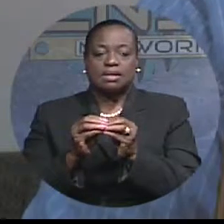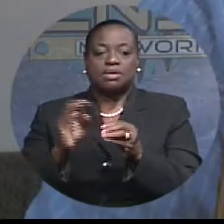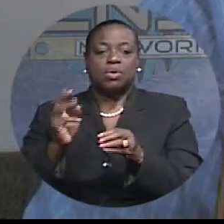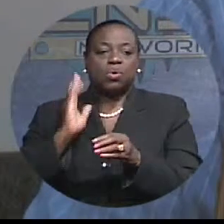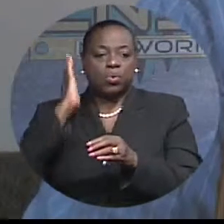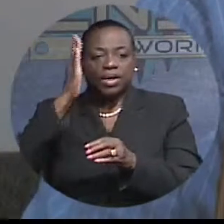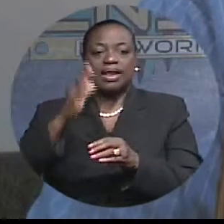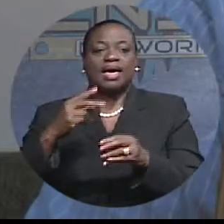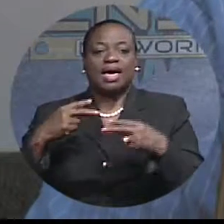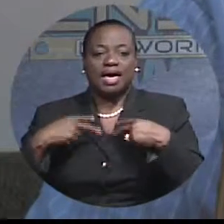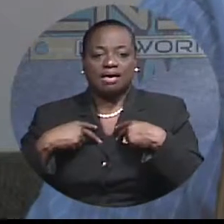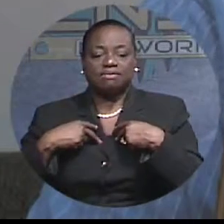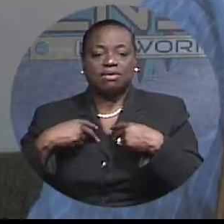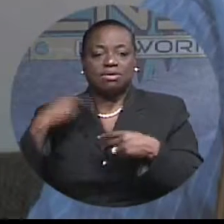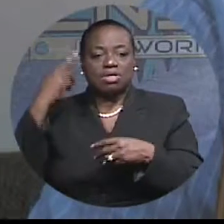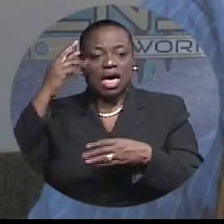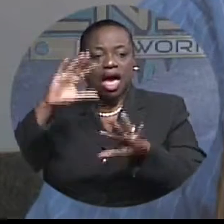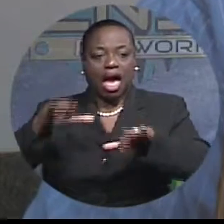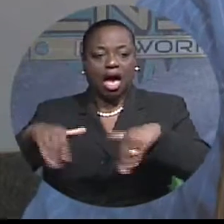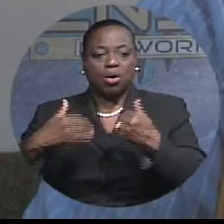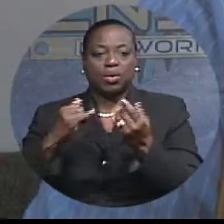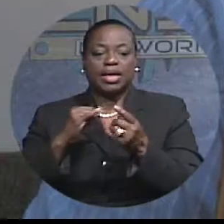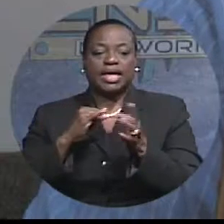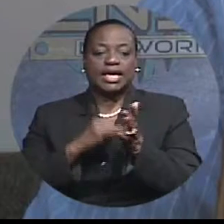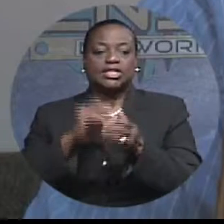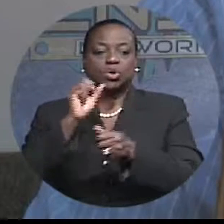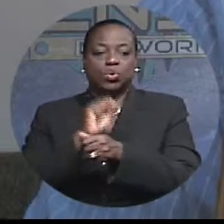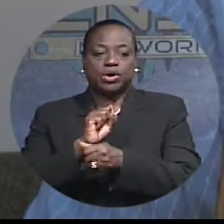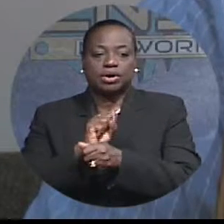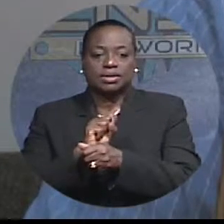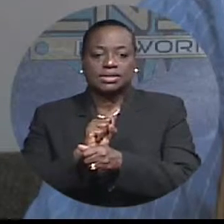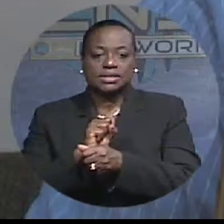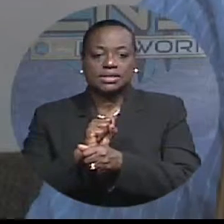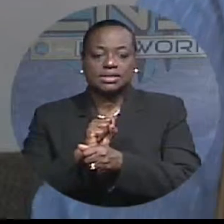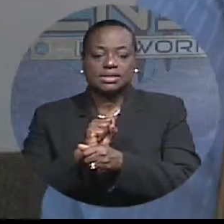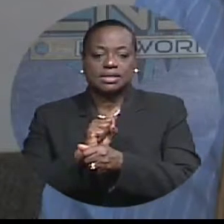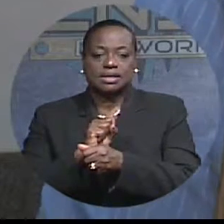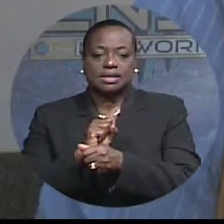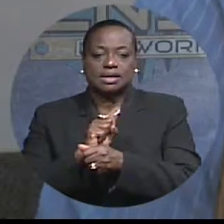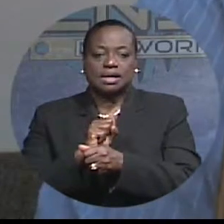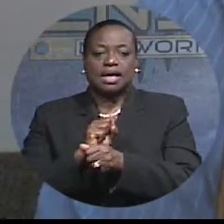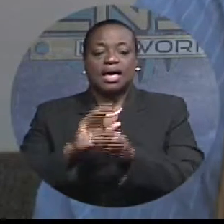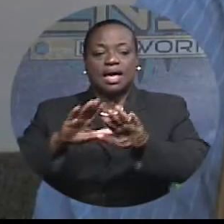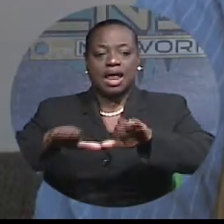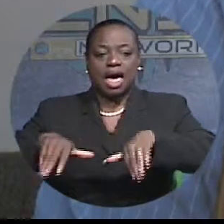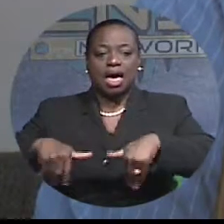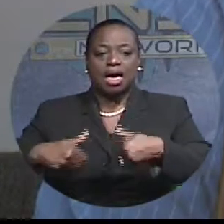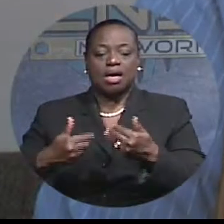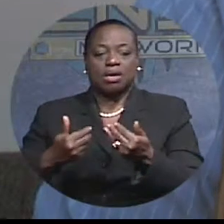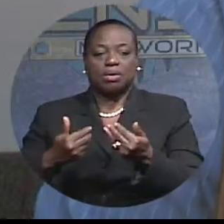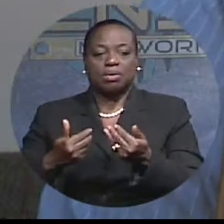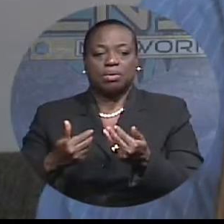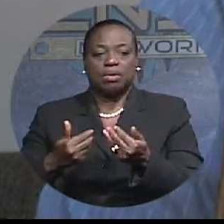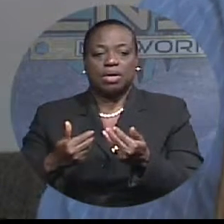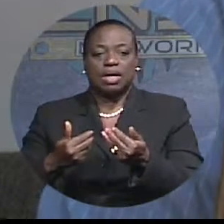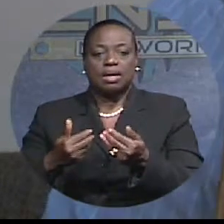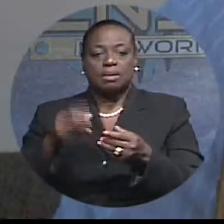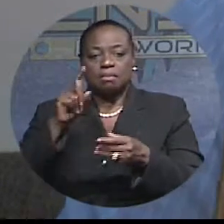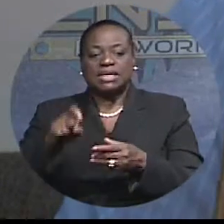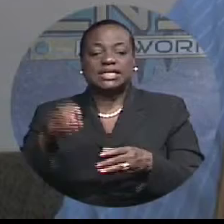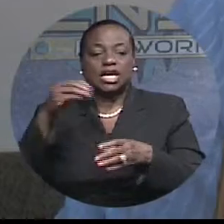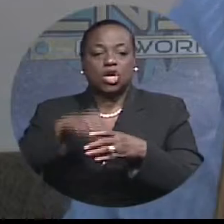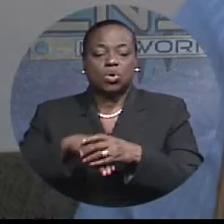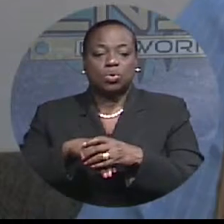minimum criteria about how it would operate and how it would interact with stakeholders, and would have to include amongst its